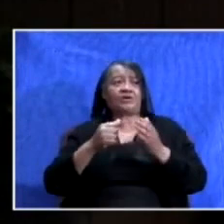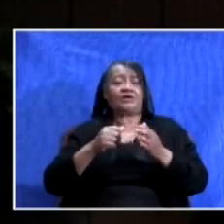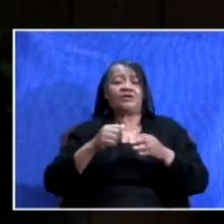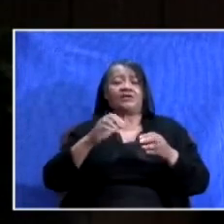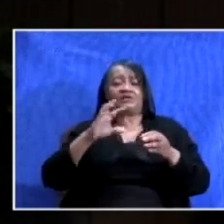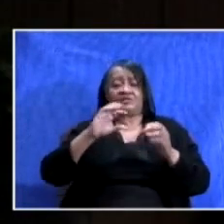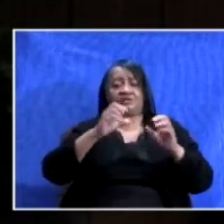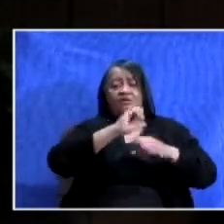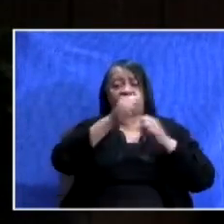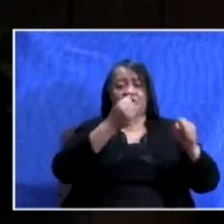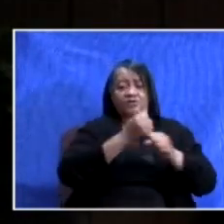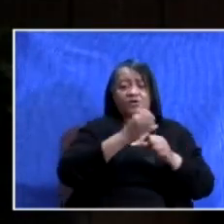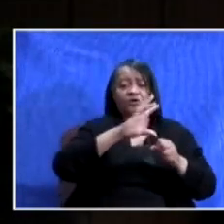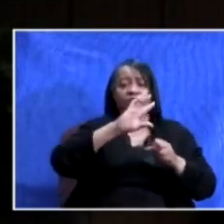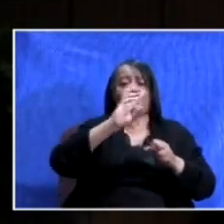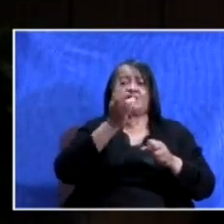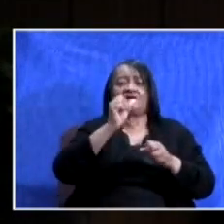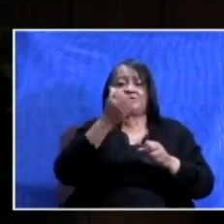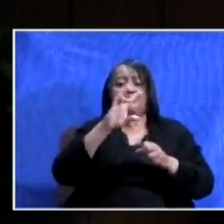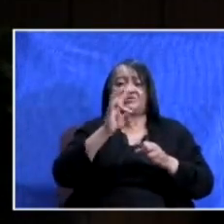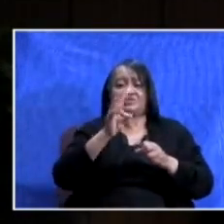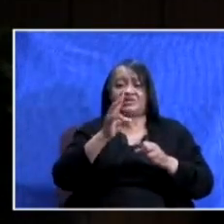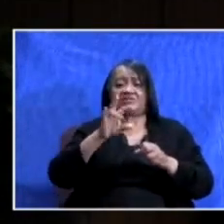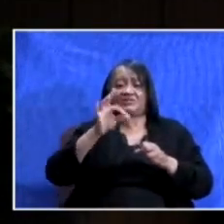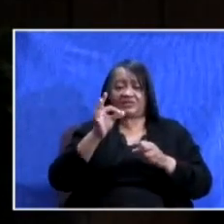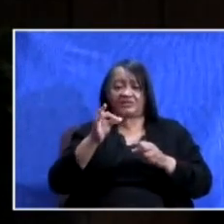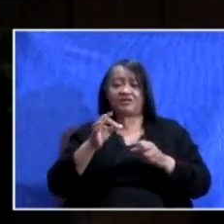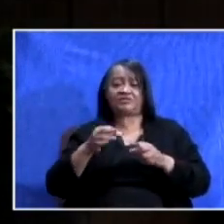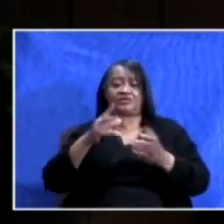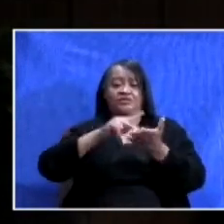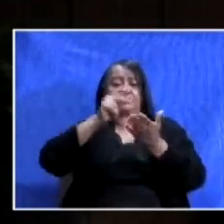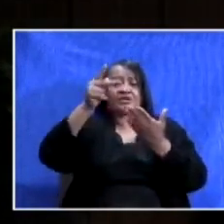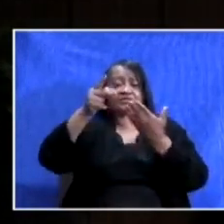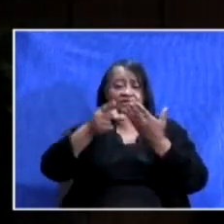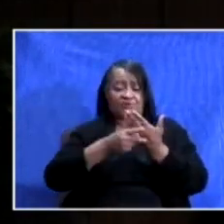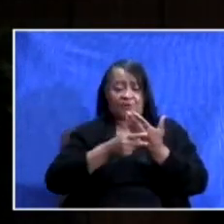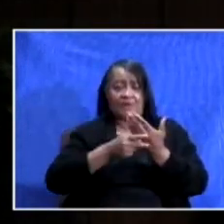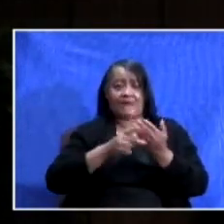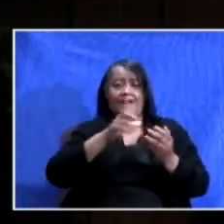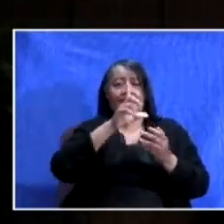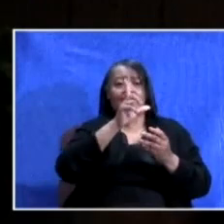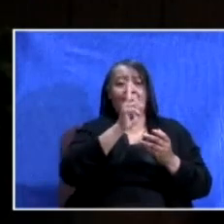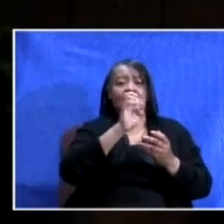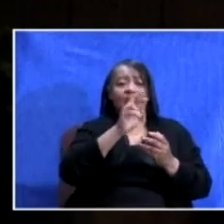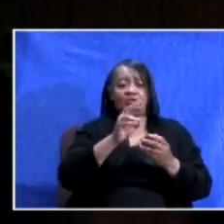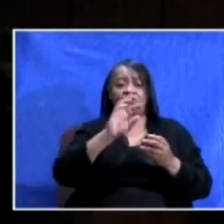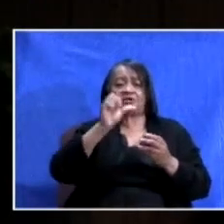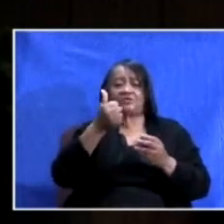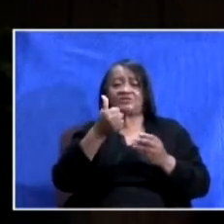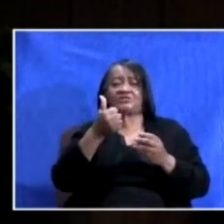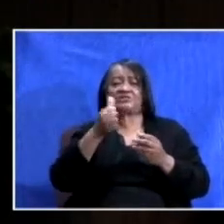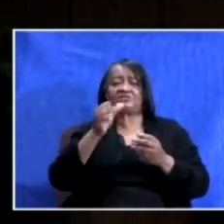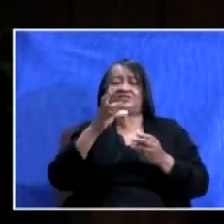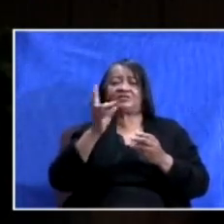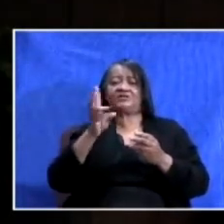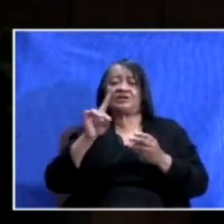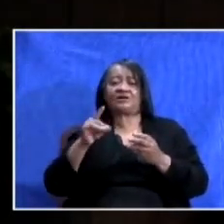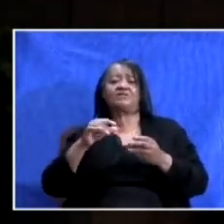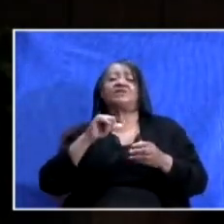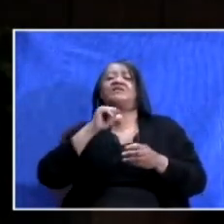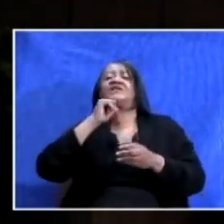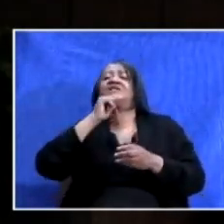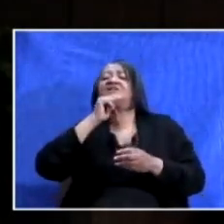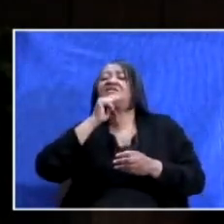wrote the 1619 Project. So you can remember this verse. Just remember 1619. Deuteronomy 16:19 says, do